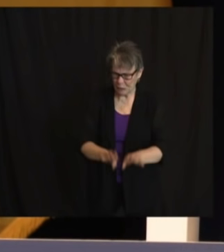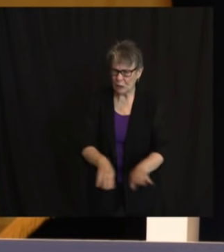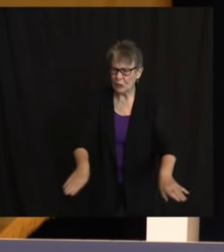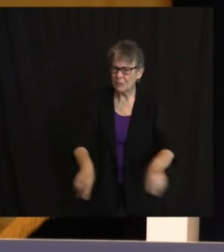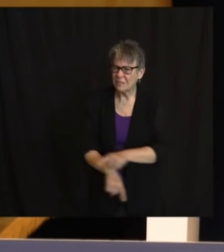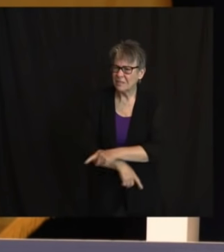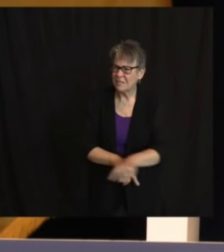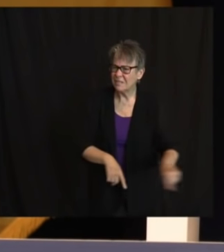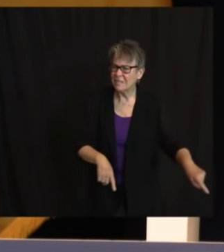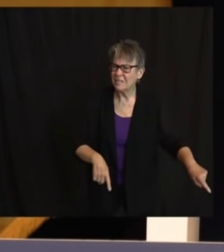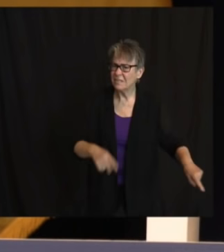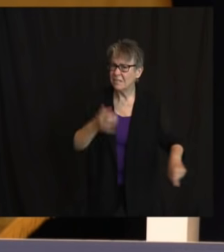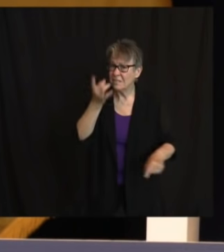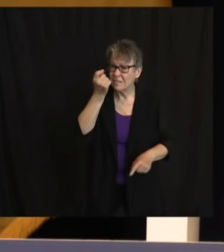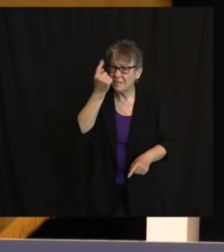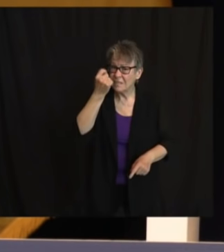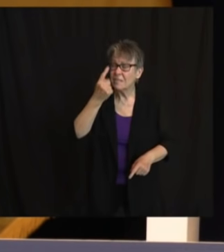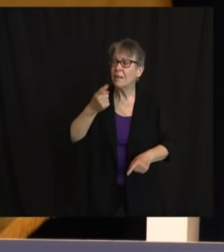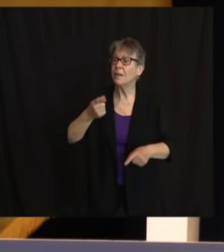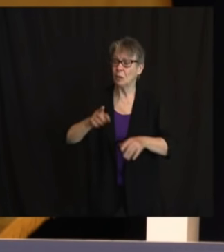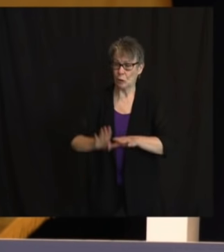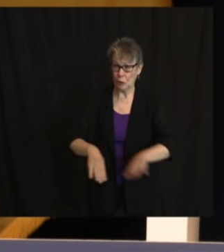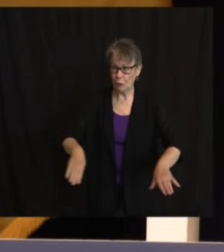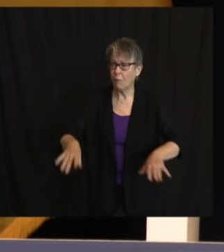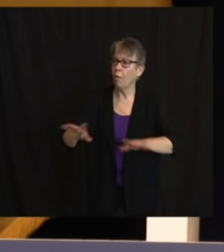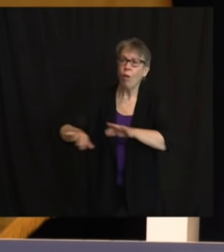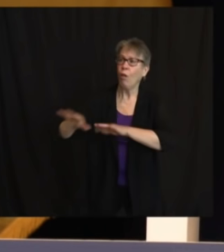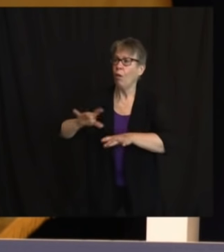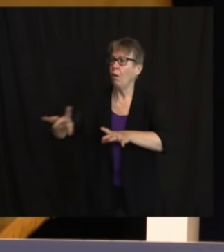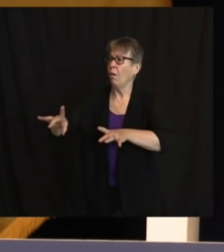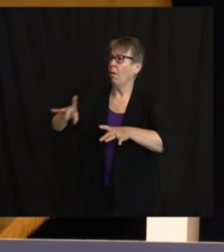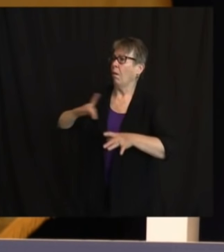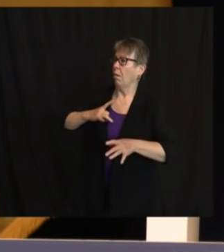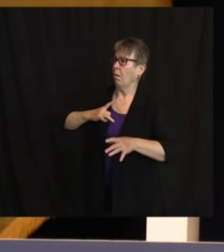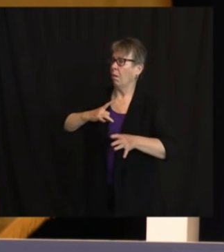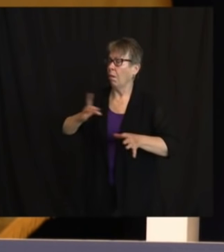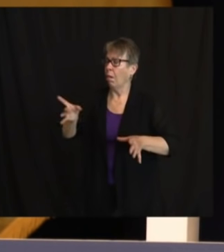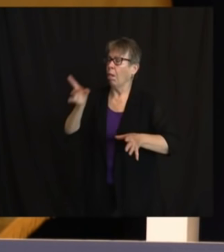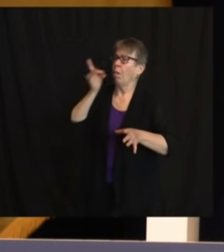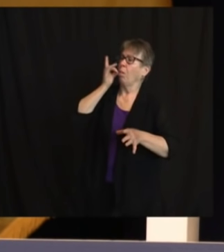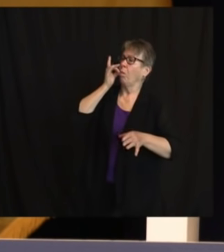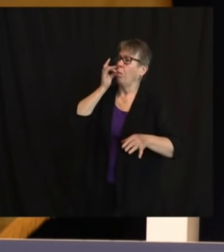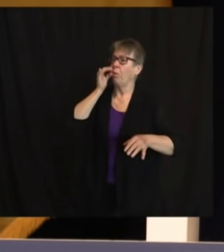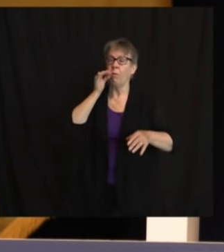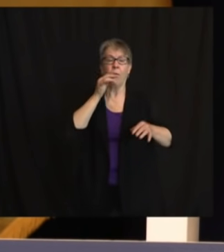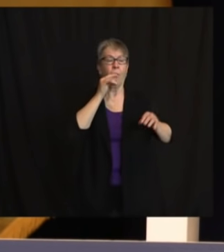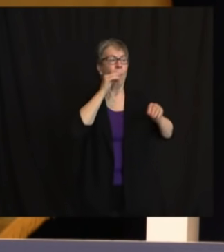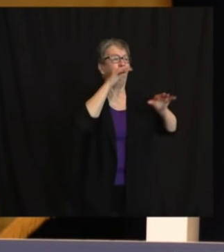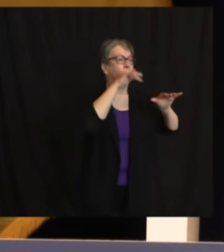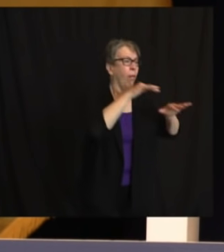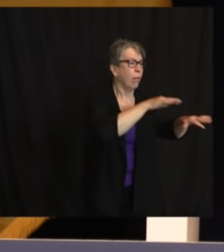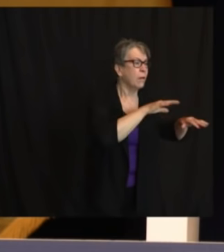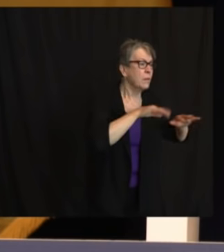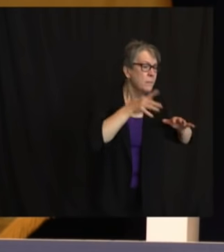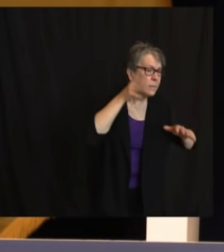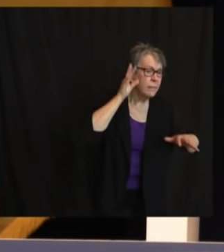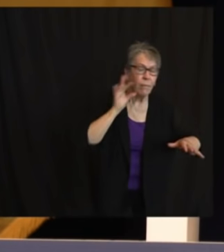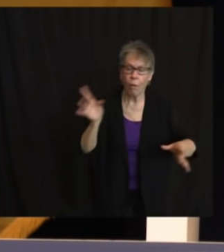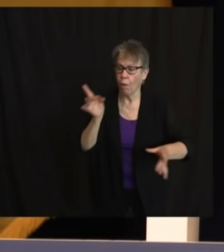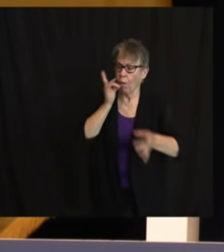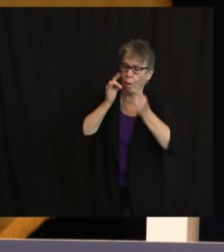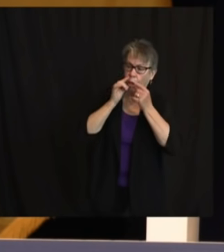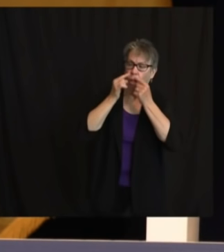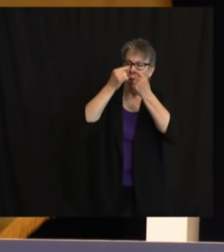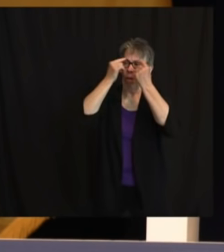you mentioned the intergenerational homes, and we have to be concerned about safeguarding everyone.